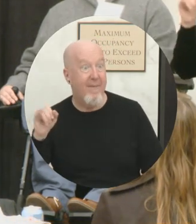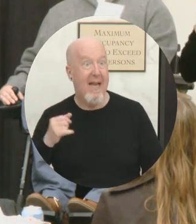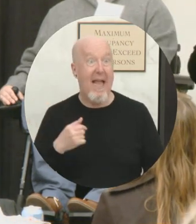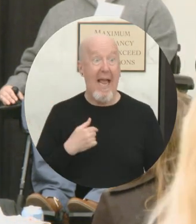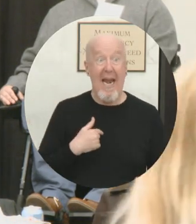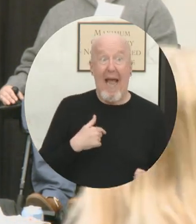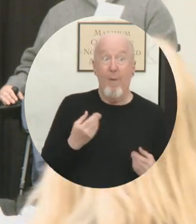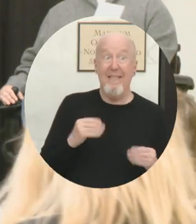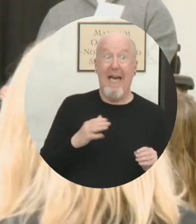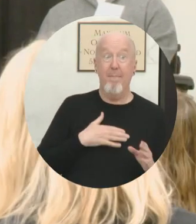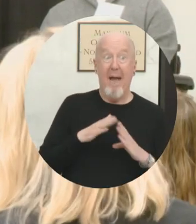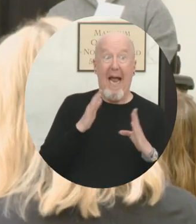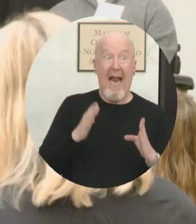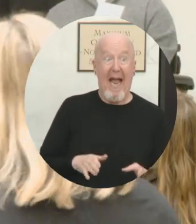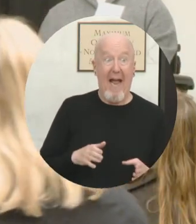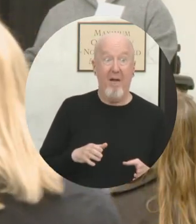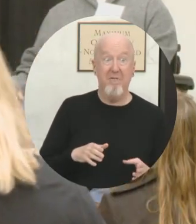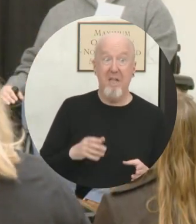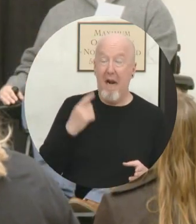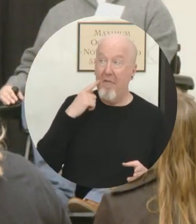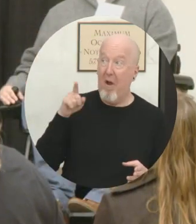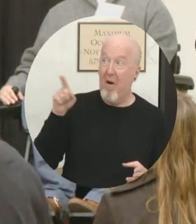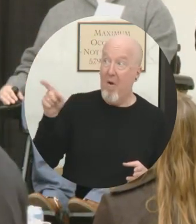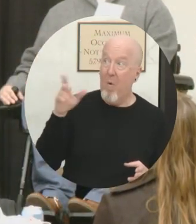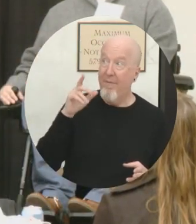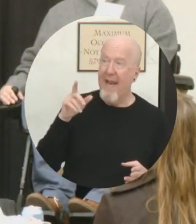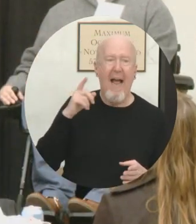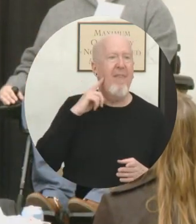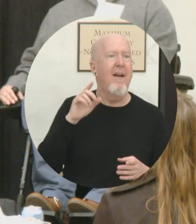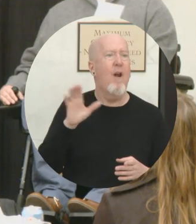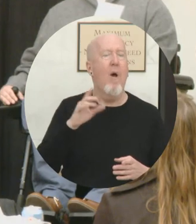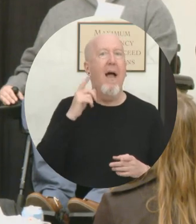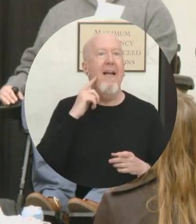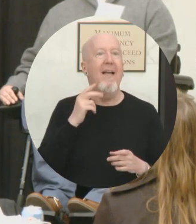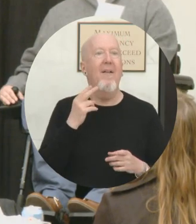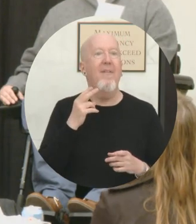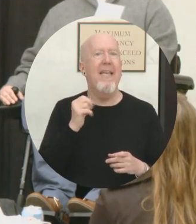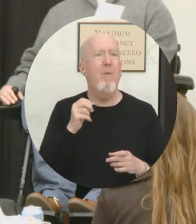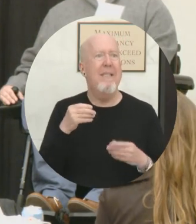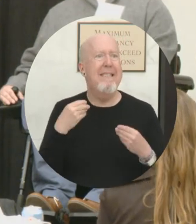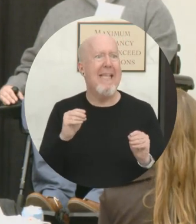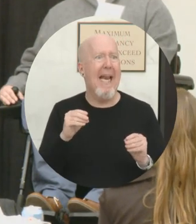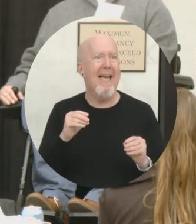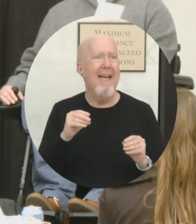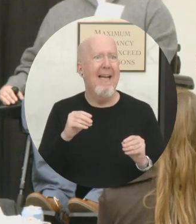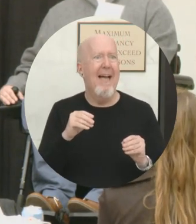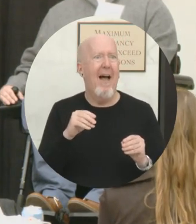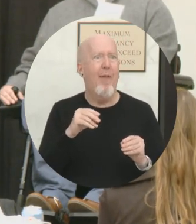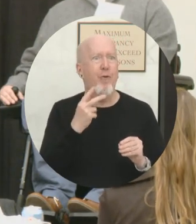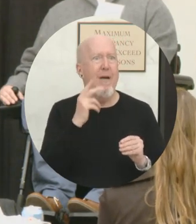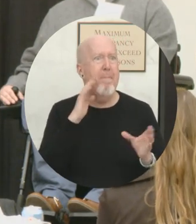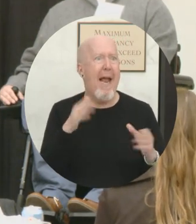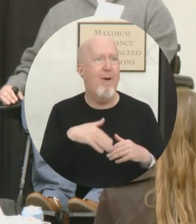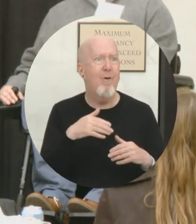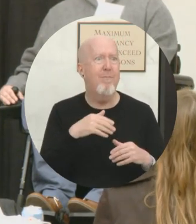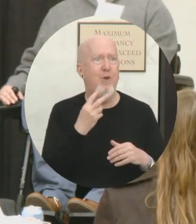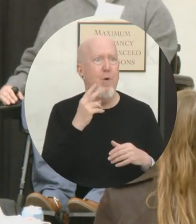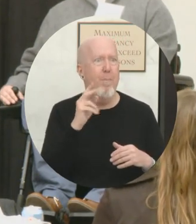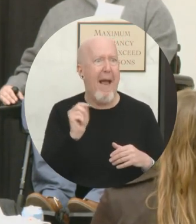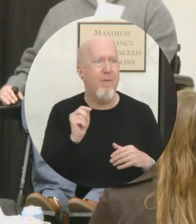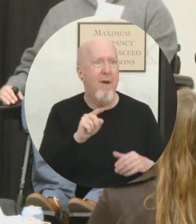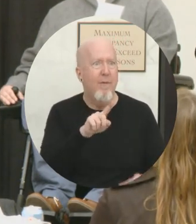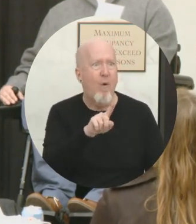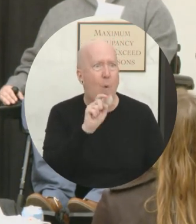buy my house? And I looked at my notes, and I think he was selling it for like $180,000, three bedroom, one bath house. And he goes, I'll give you a deal for